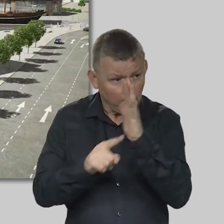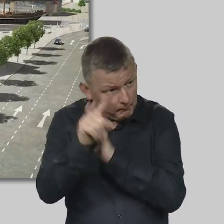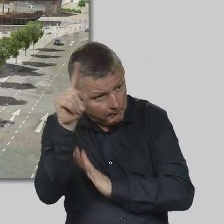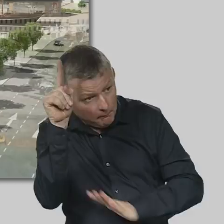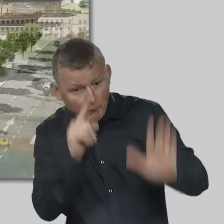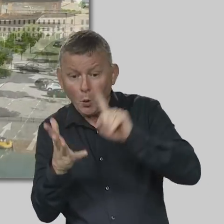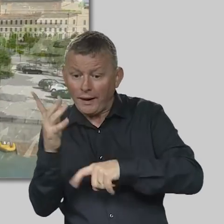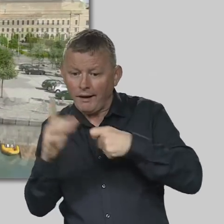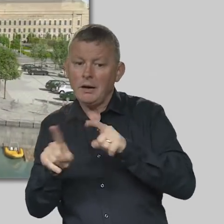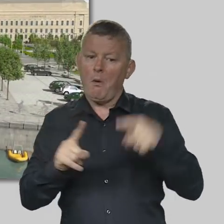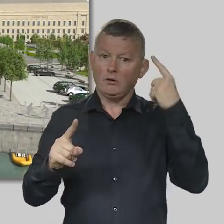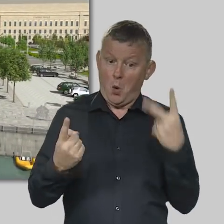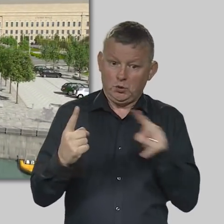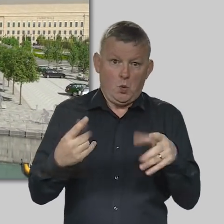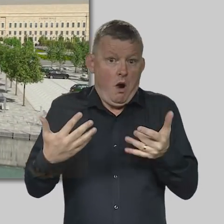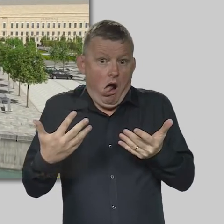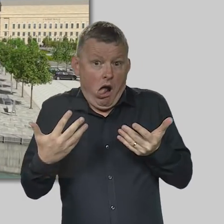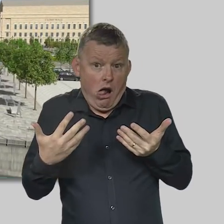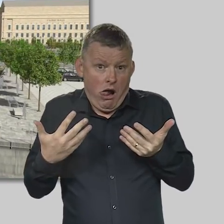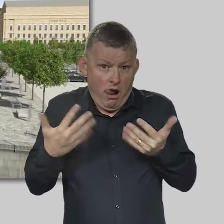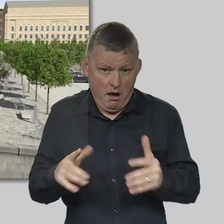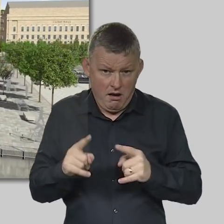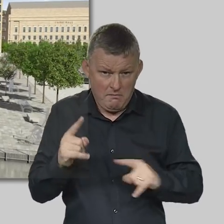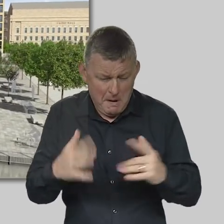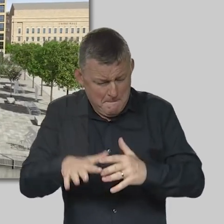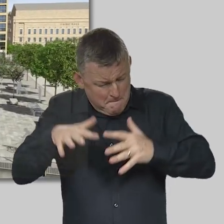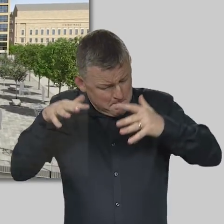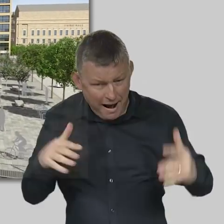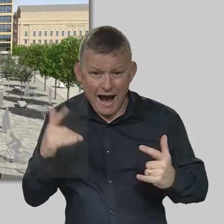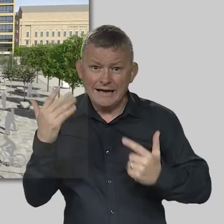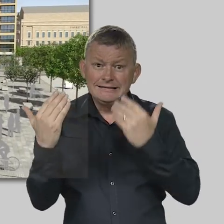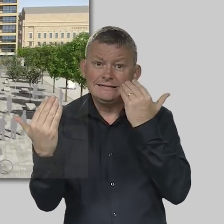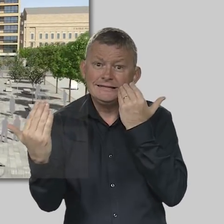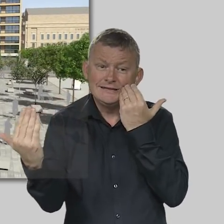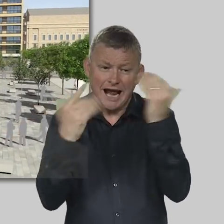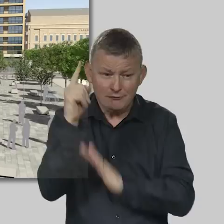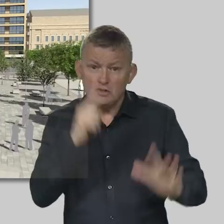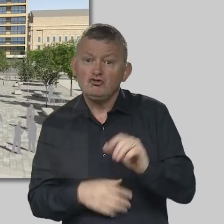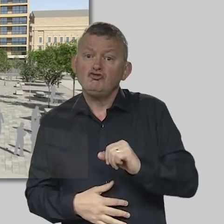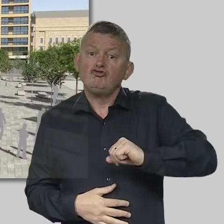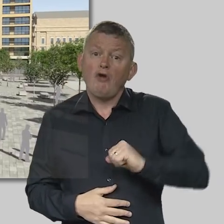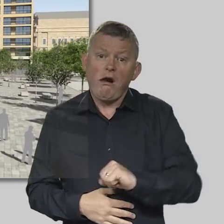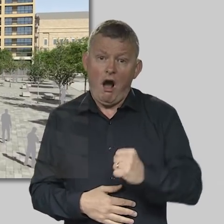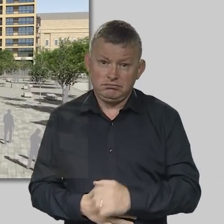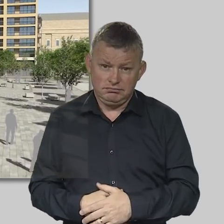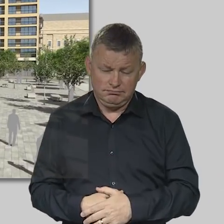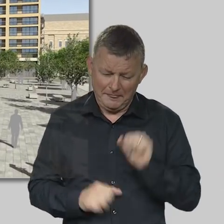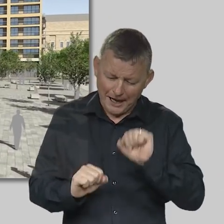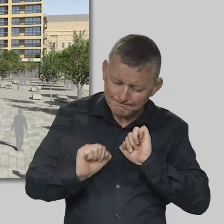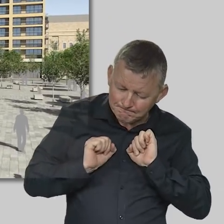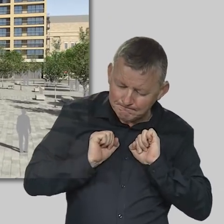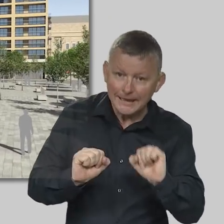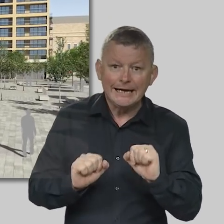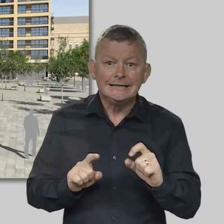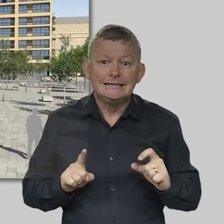V&A at Dundee will be the only design museum in the UK outside of London. With the largest gallery space in Scotland, it will be at the